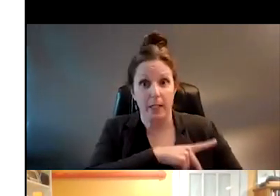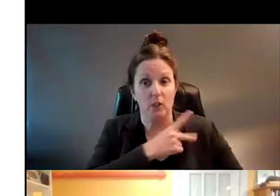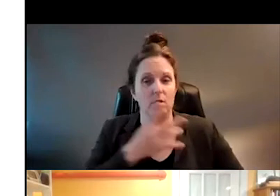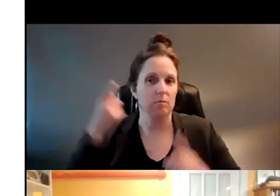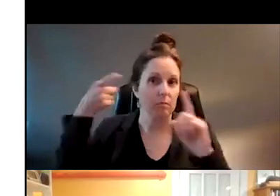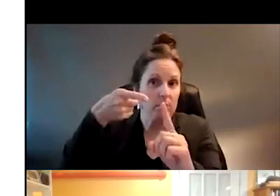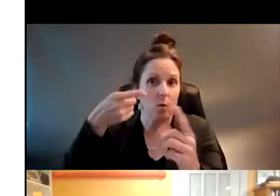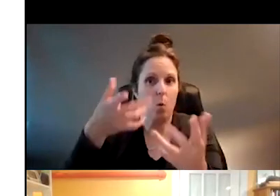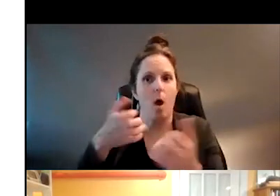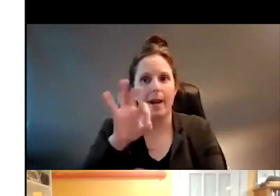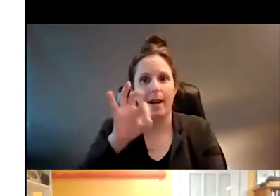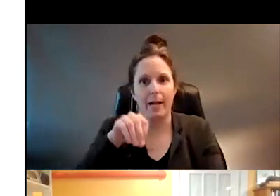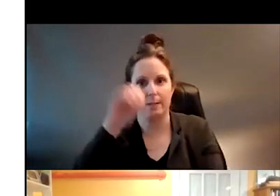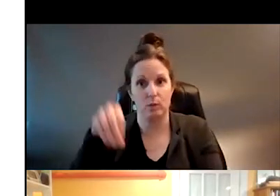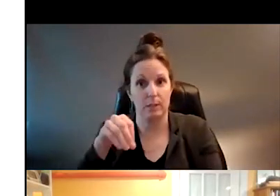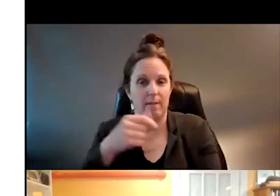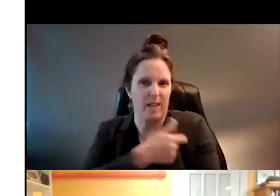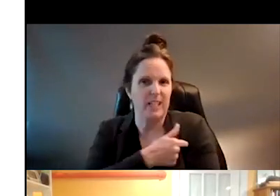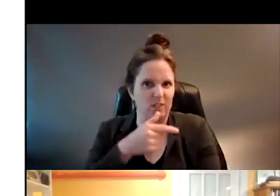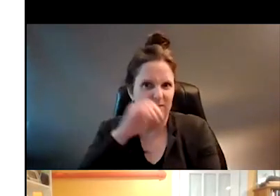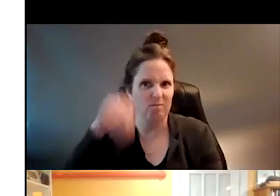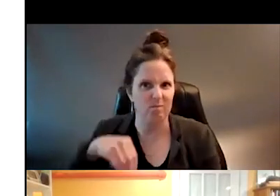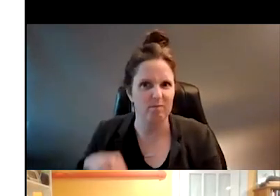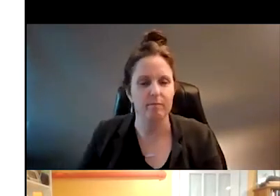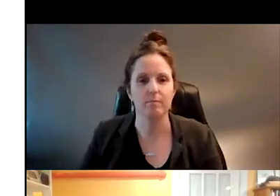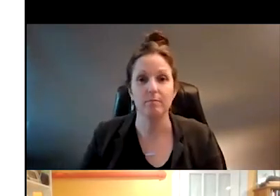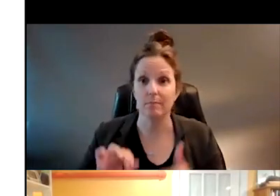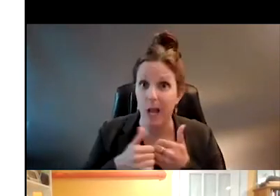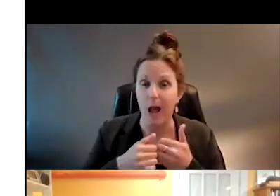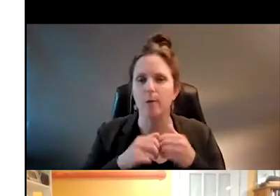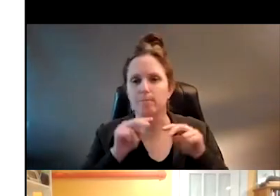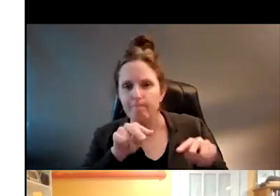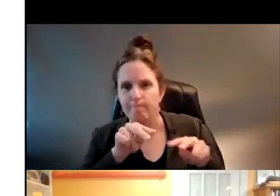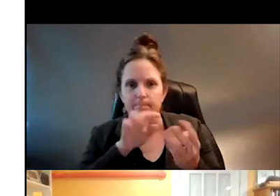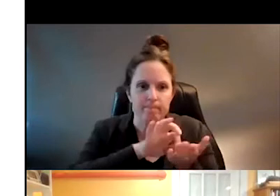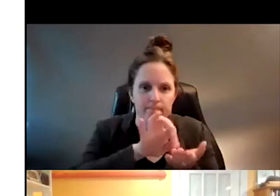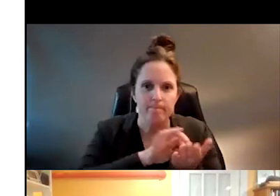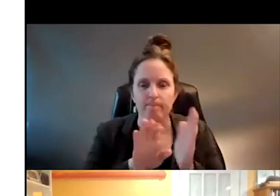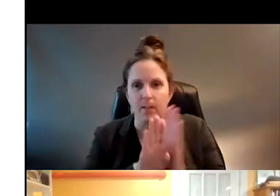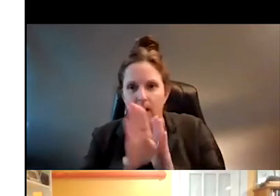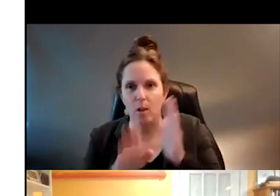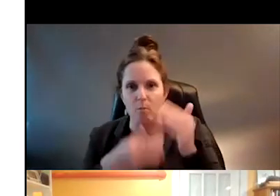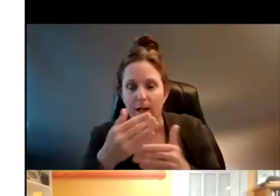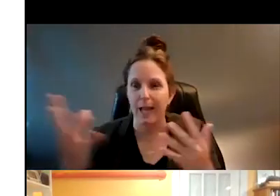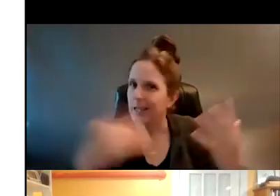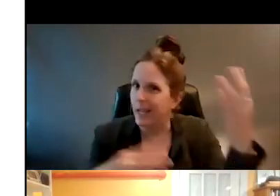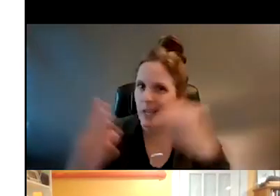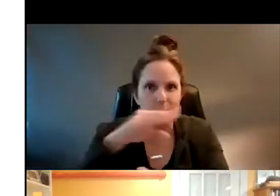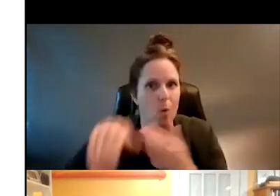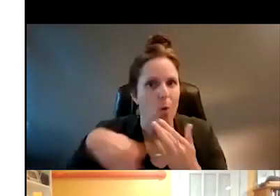rate. And we did this really just by keeping track, by developing a process, by engaging the whole clinic, by having meetings about